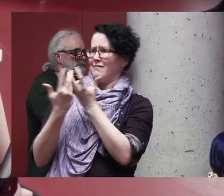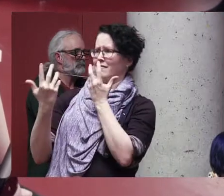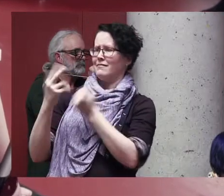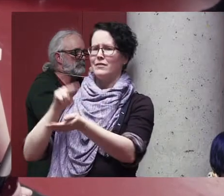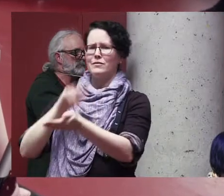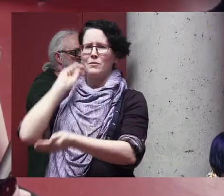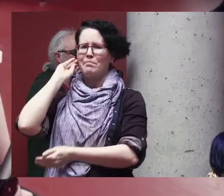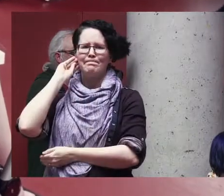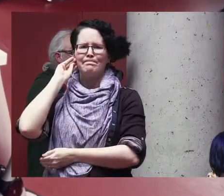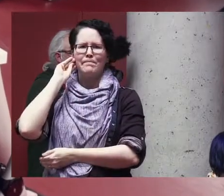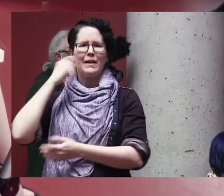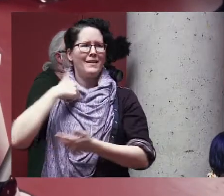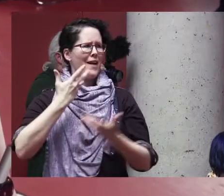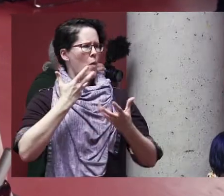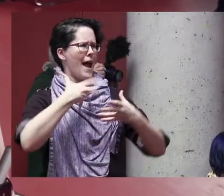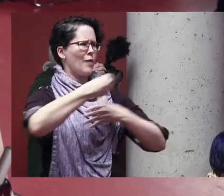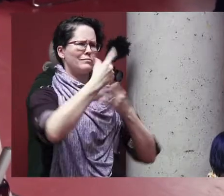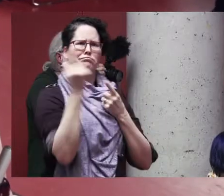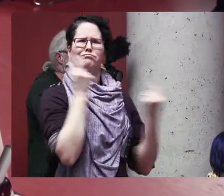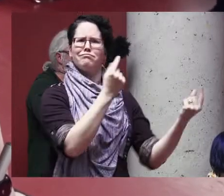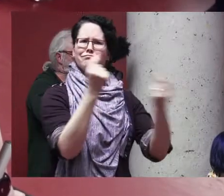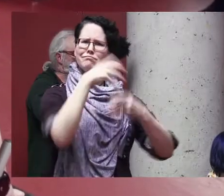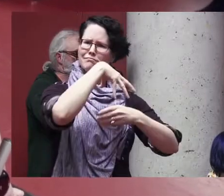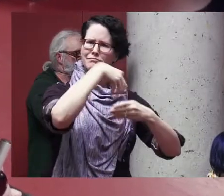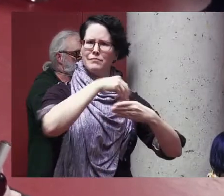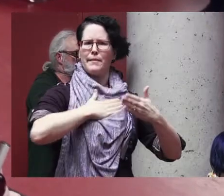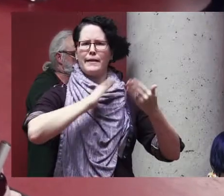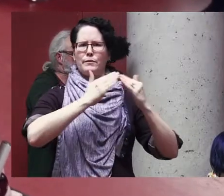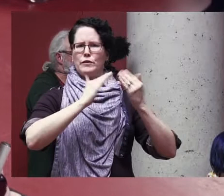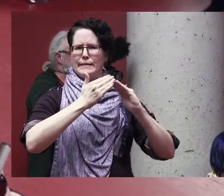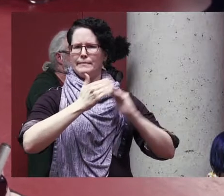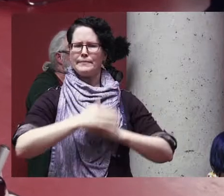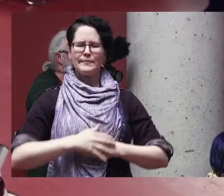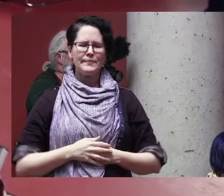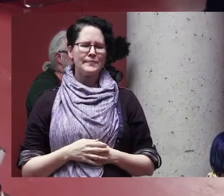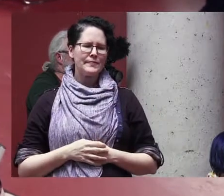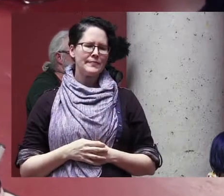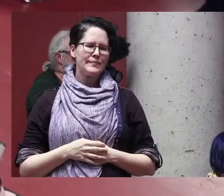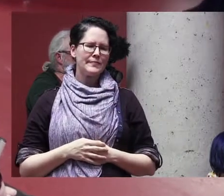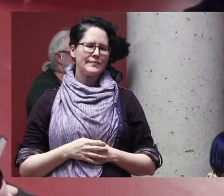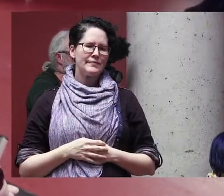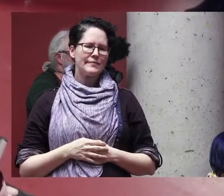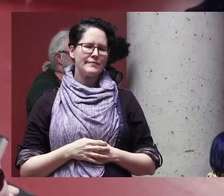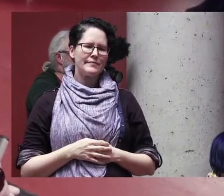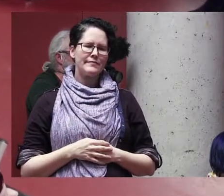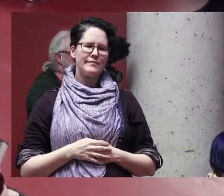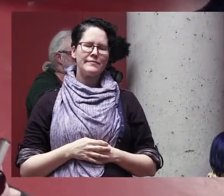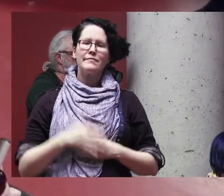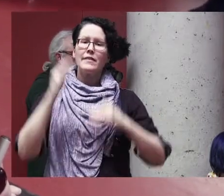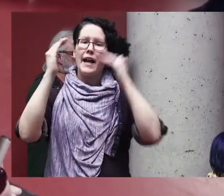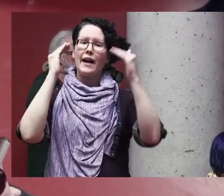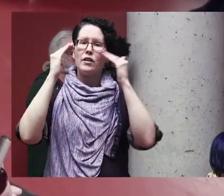communities. According to a website for an alliance of the adult residential centers and regional